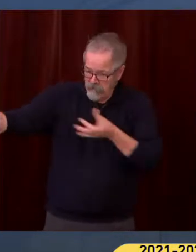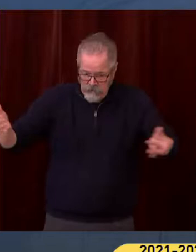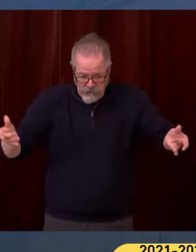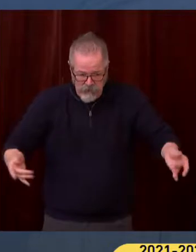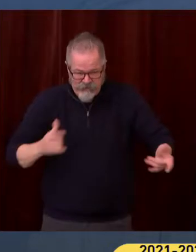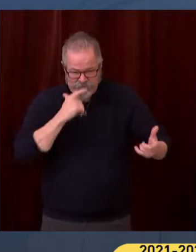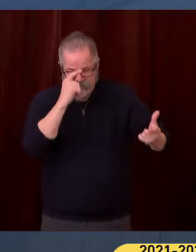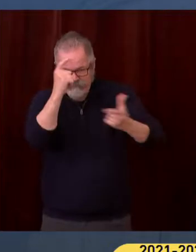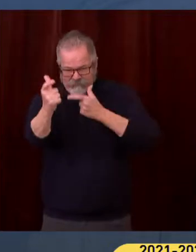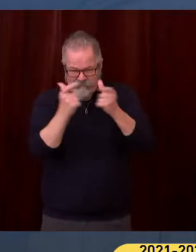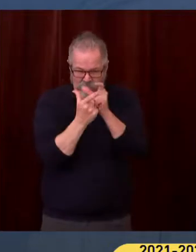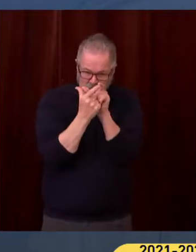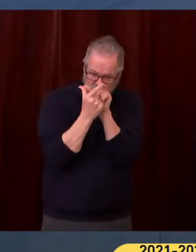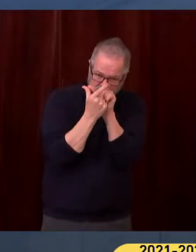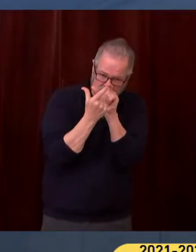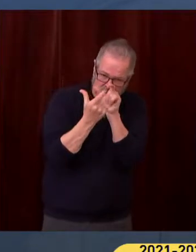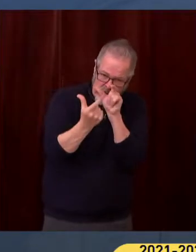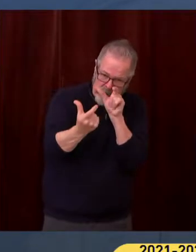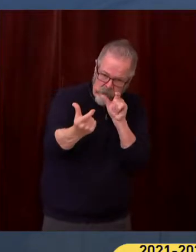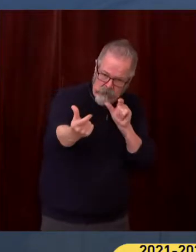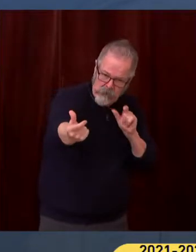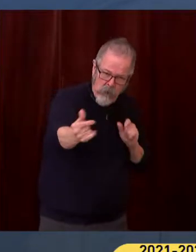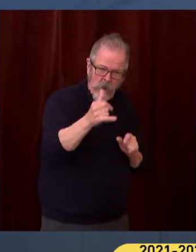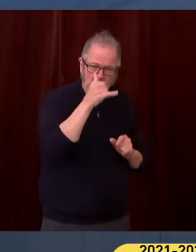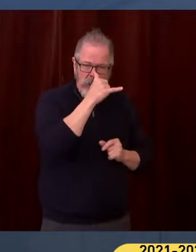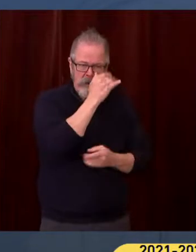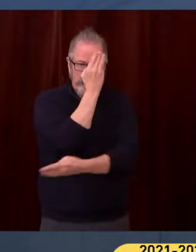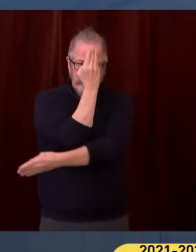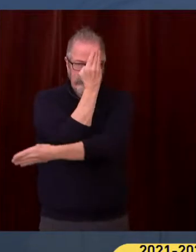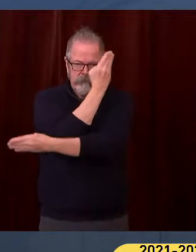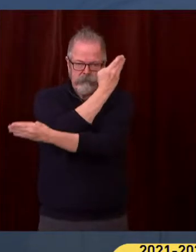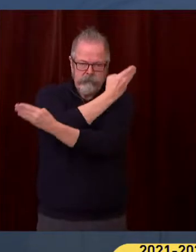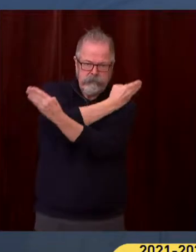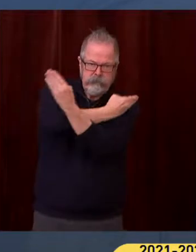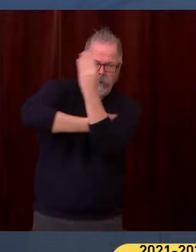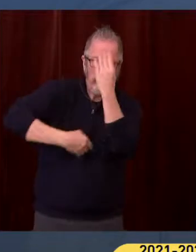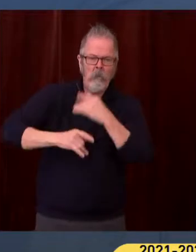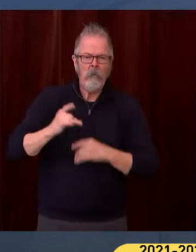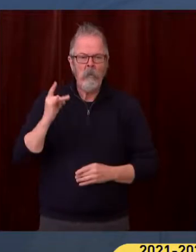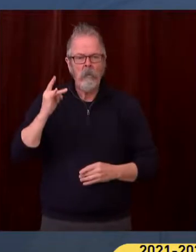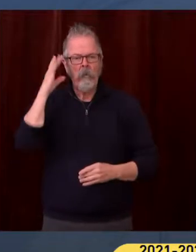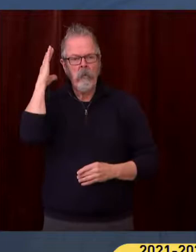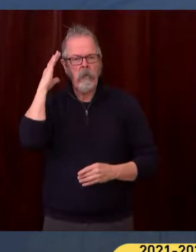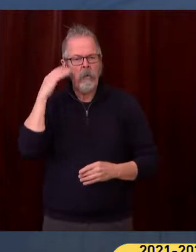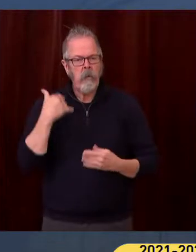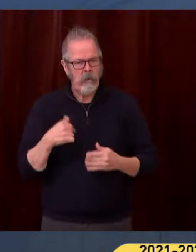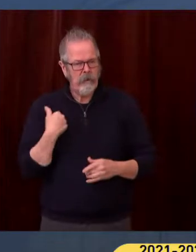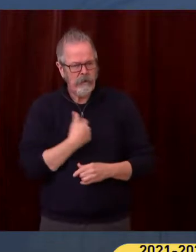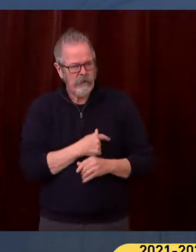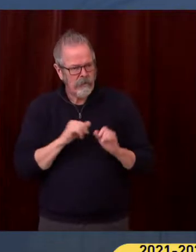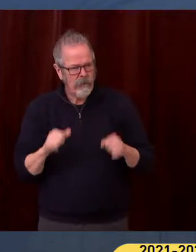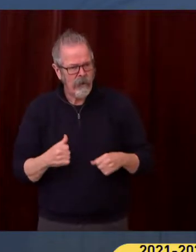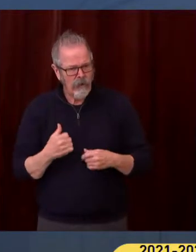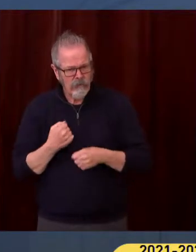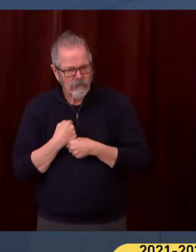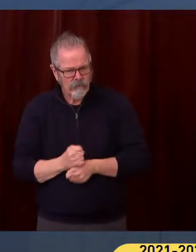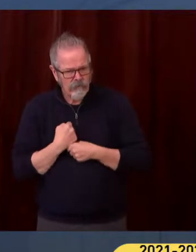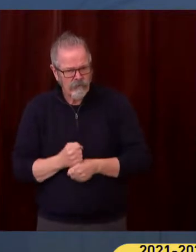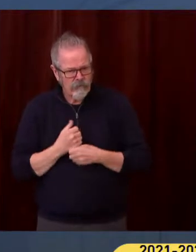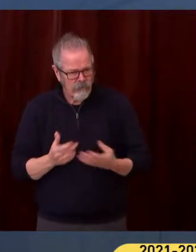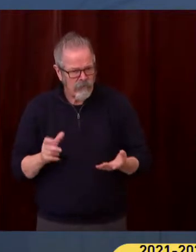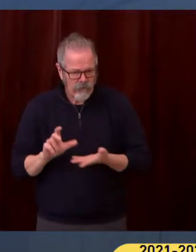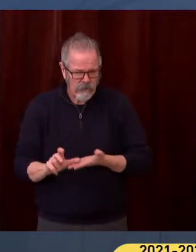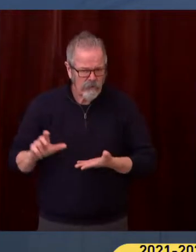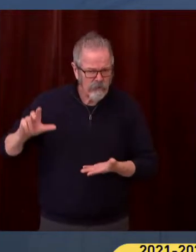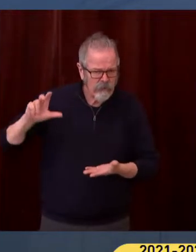And now we just need to be a little more ambitious to put those people to work as fast as we can. So I'm looking forward to this session.